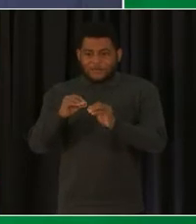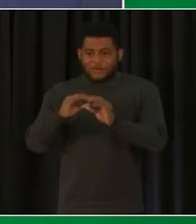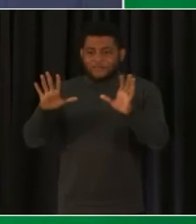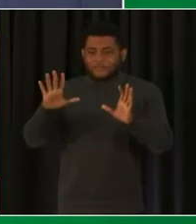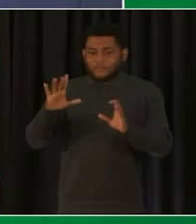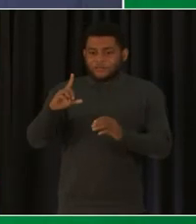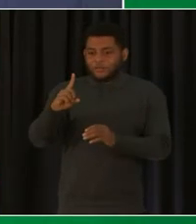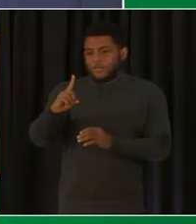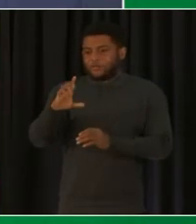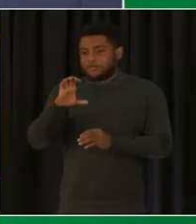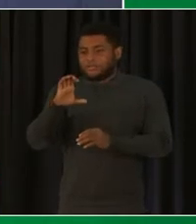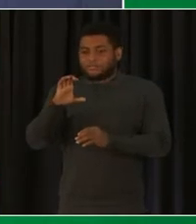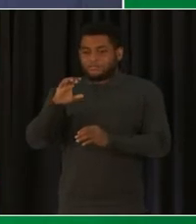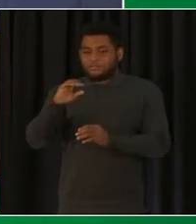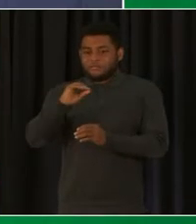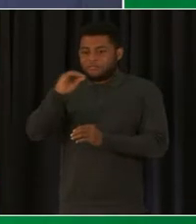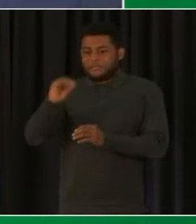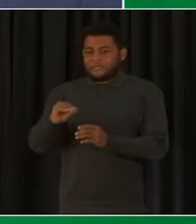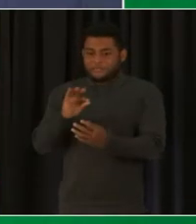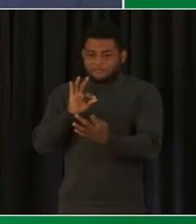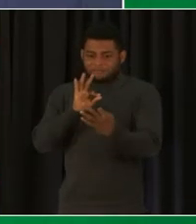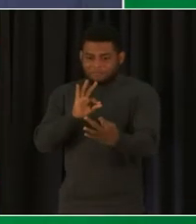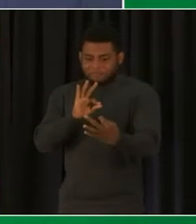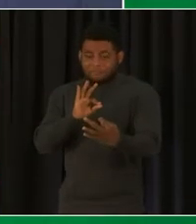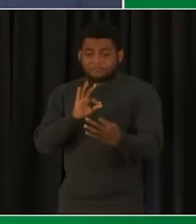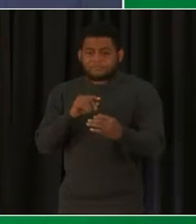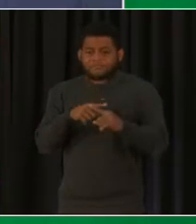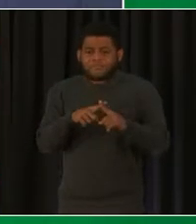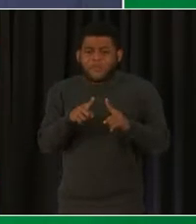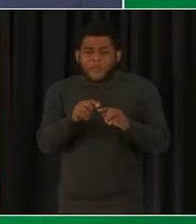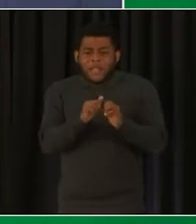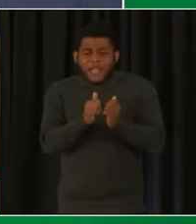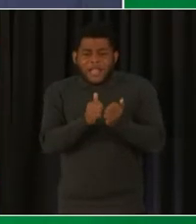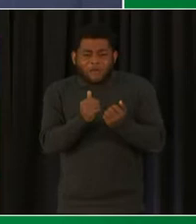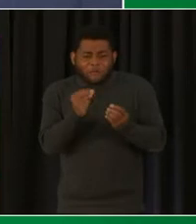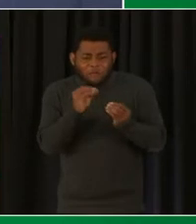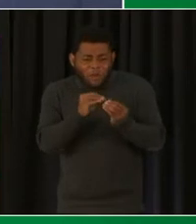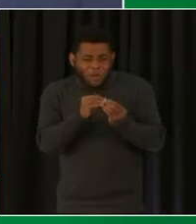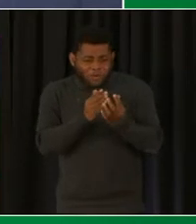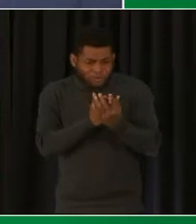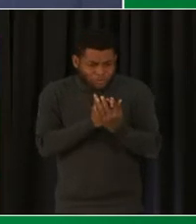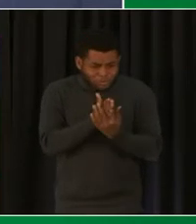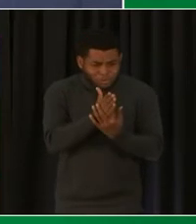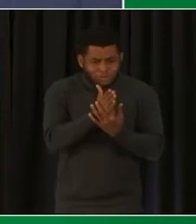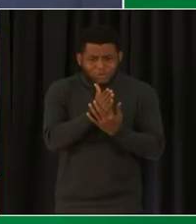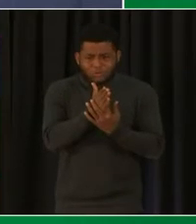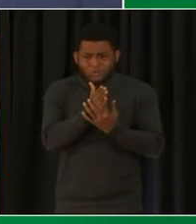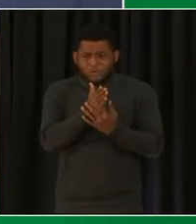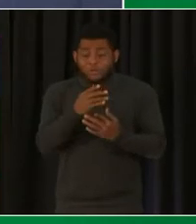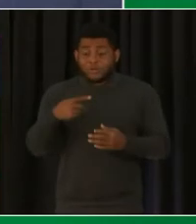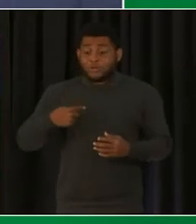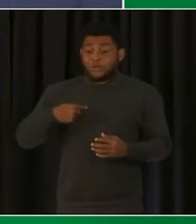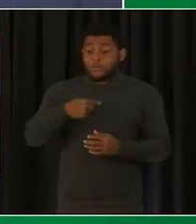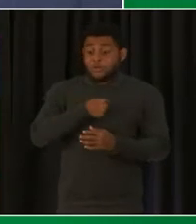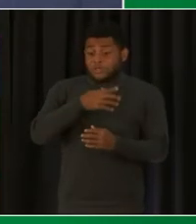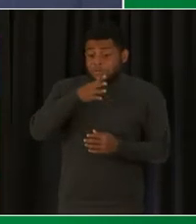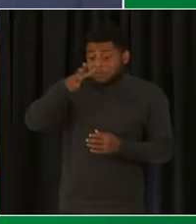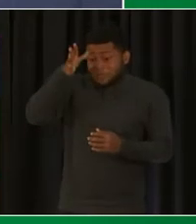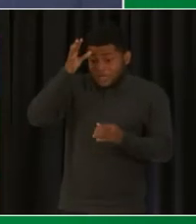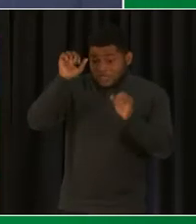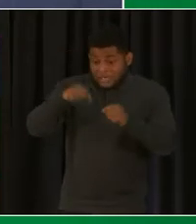which testing has been happening doesn't seem thorough enough. And is there something that we as parents can do to